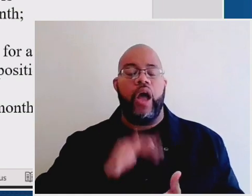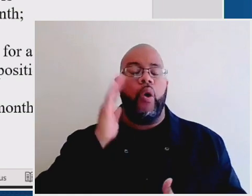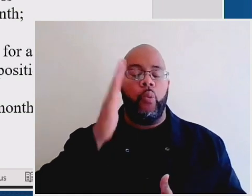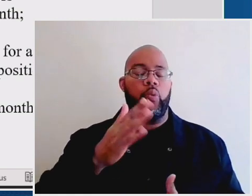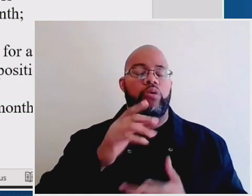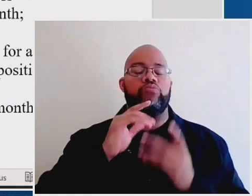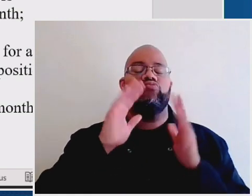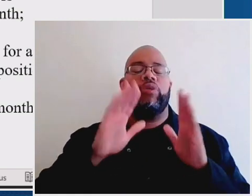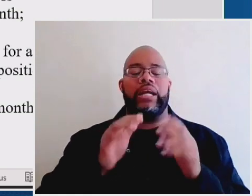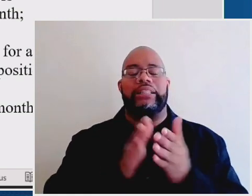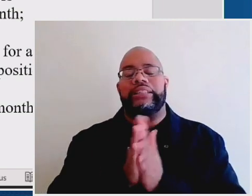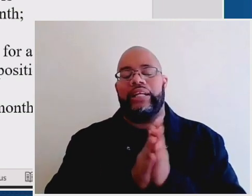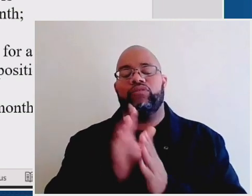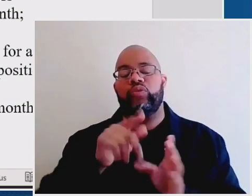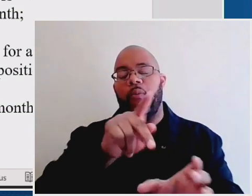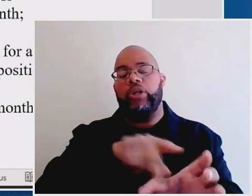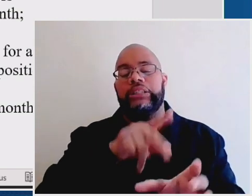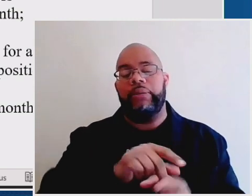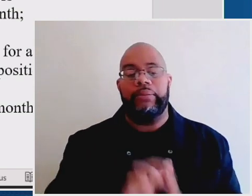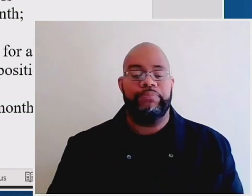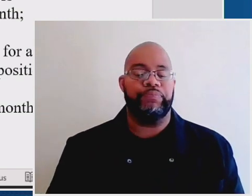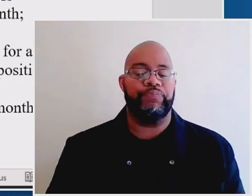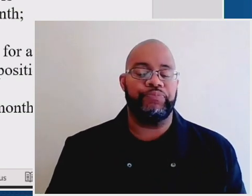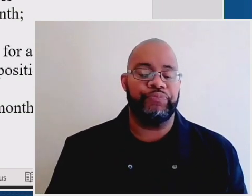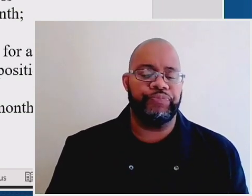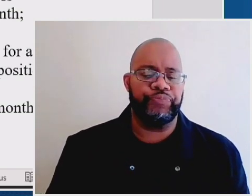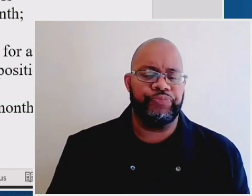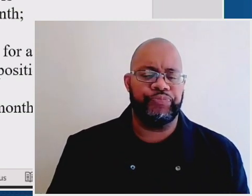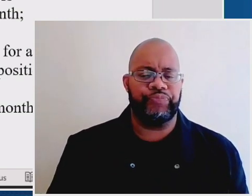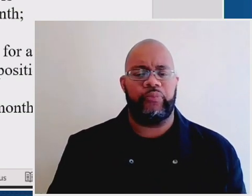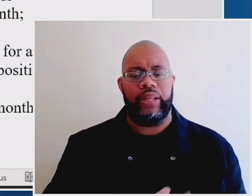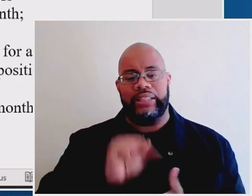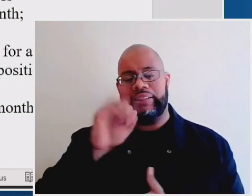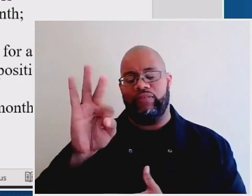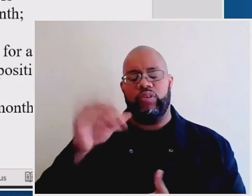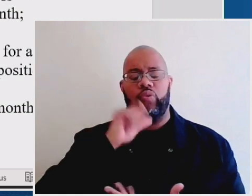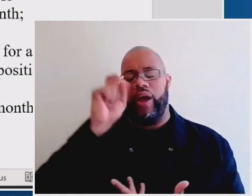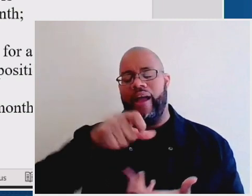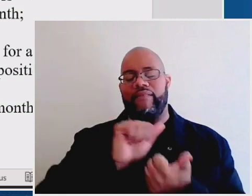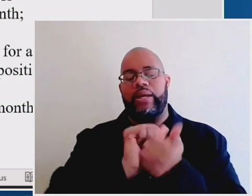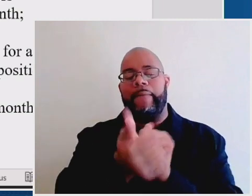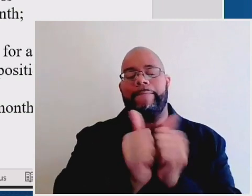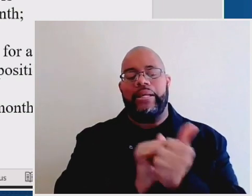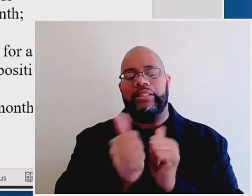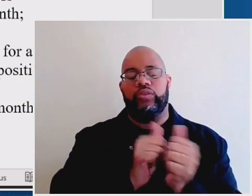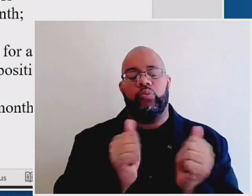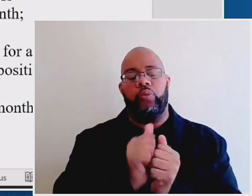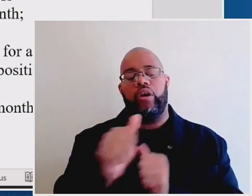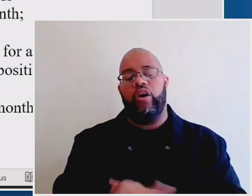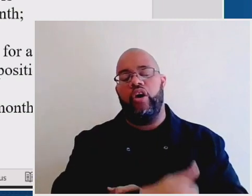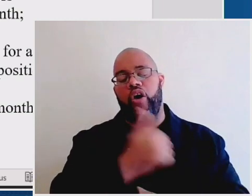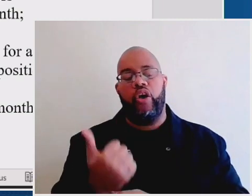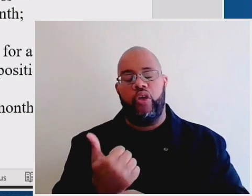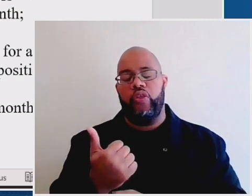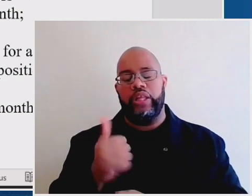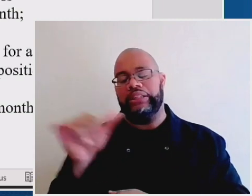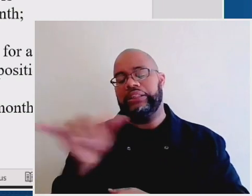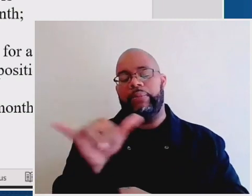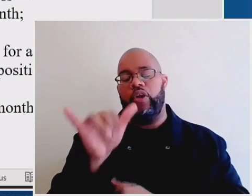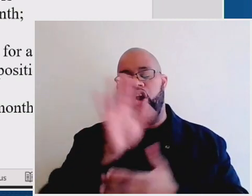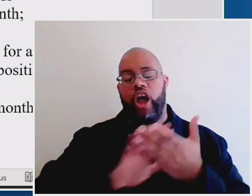our students to participate. Again, here in San Francisco, we wouldn't have to compete with other similar college